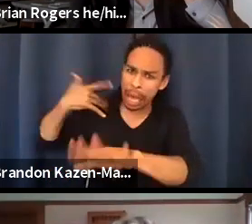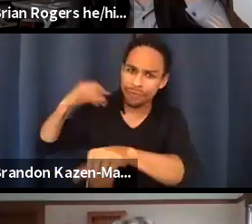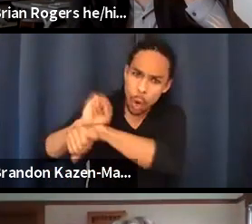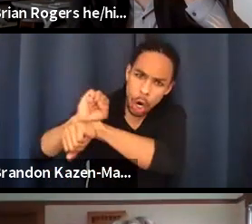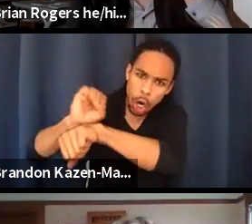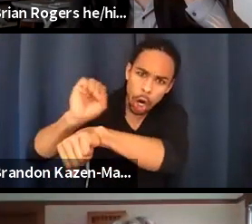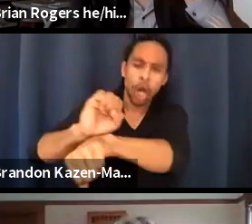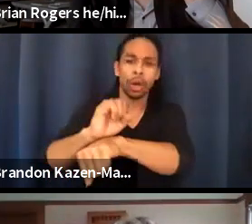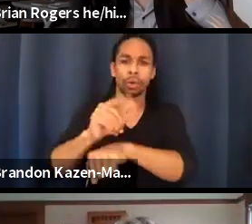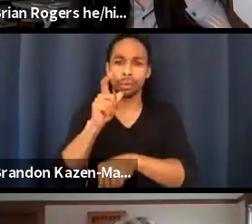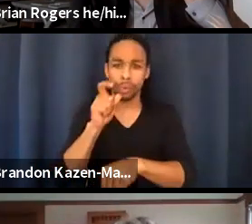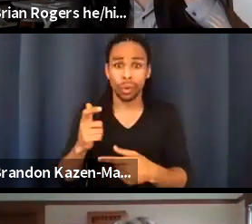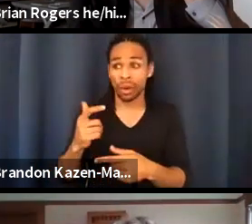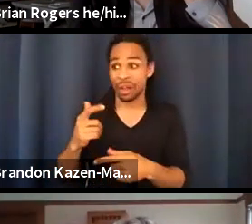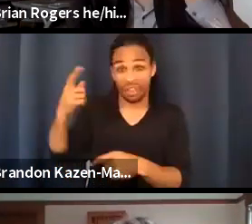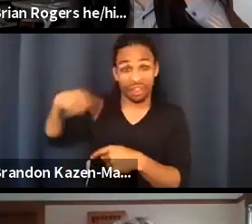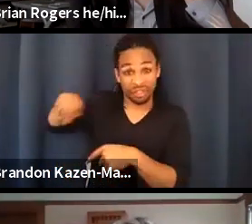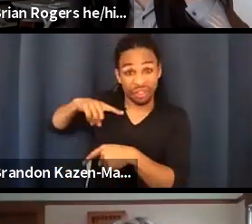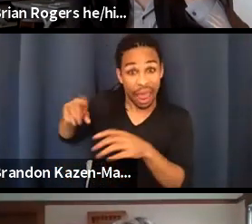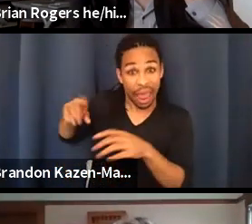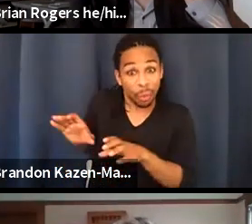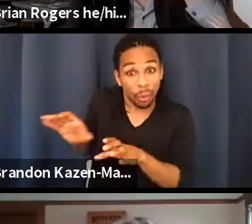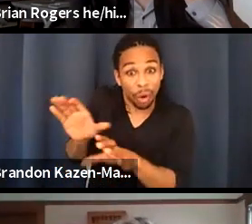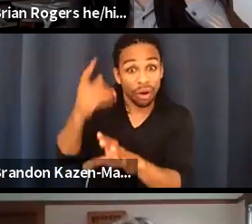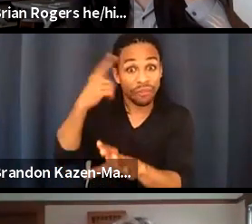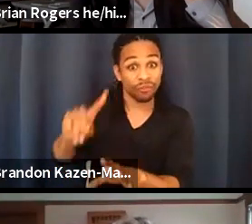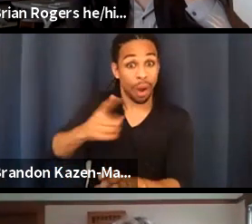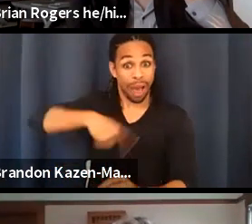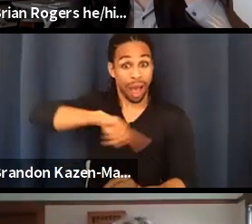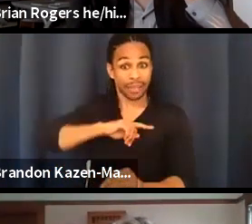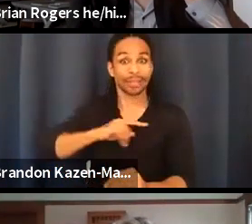did their work so we could do this work together now.